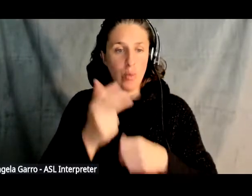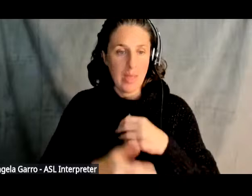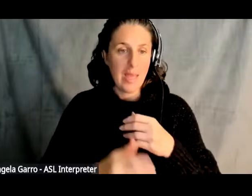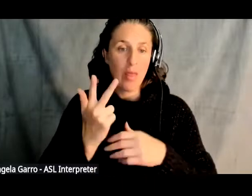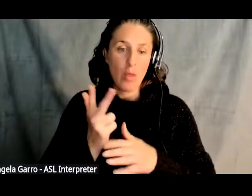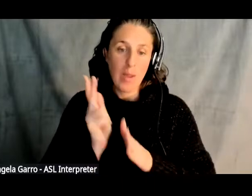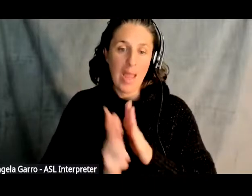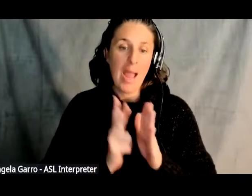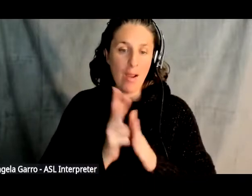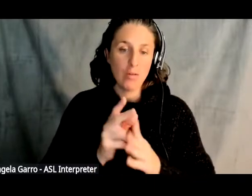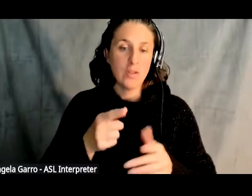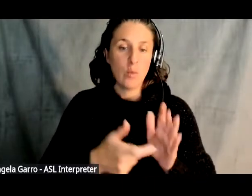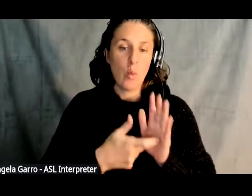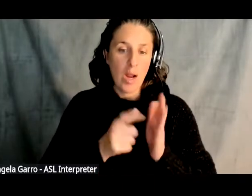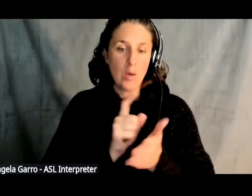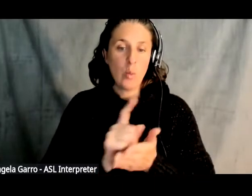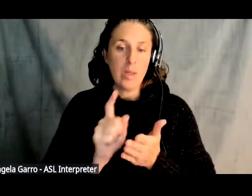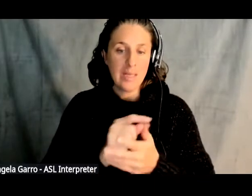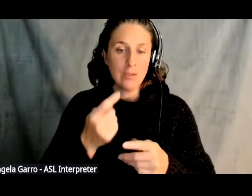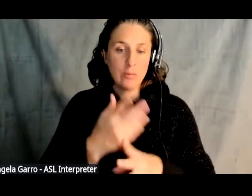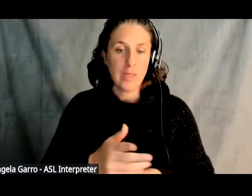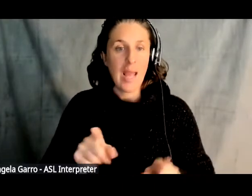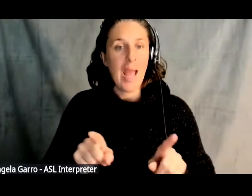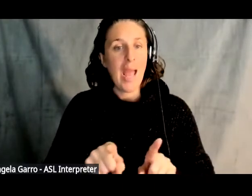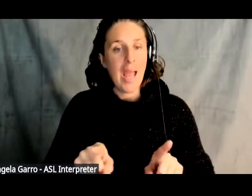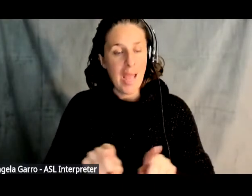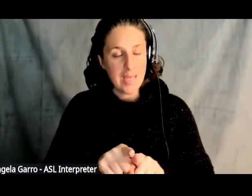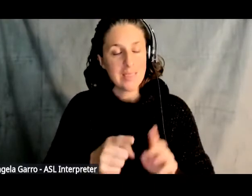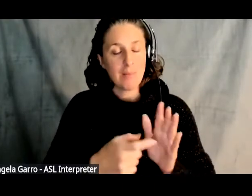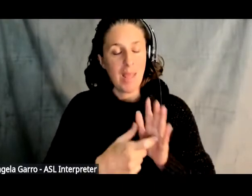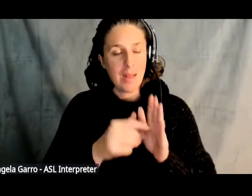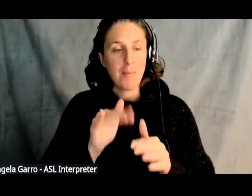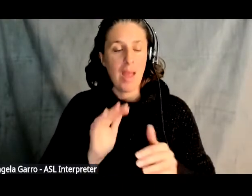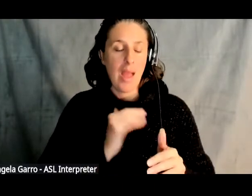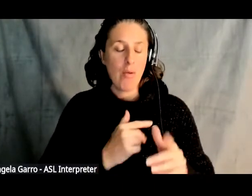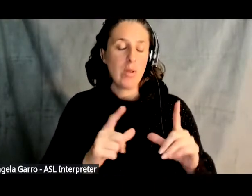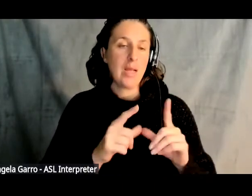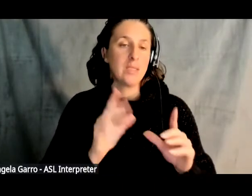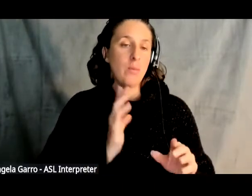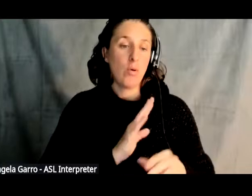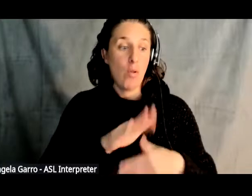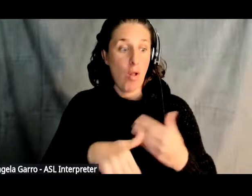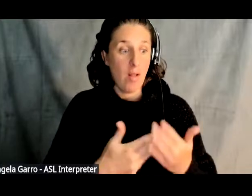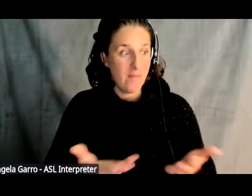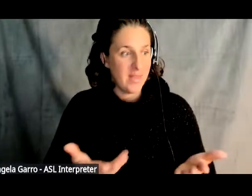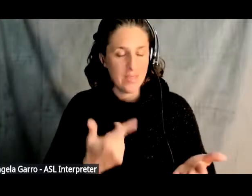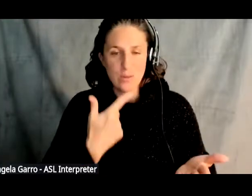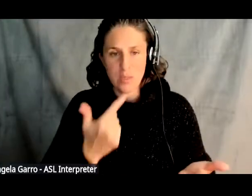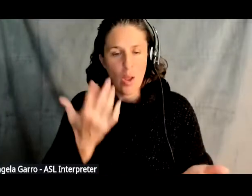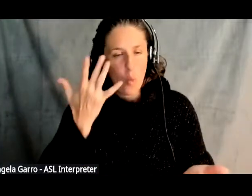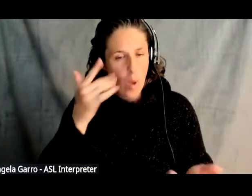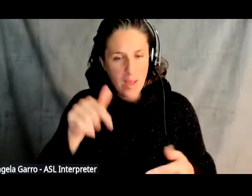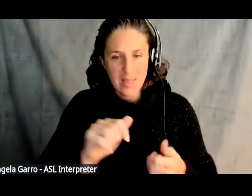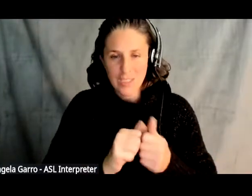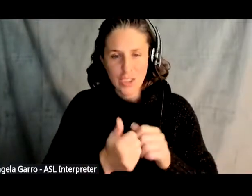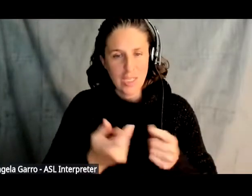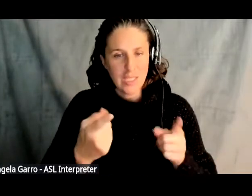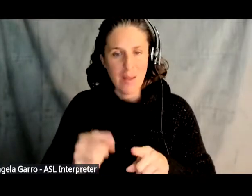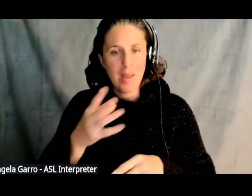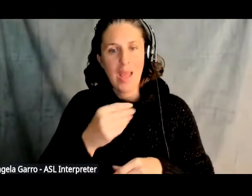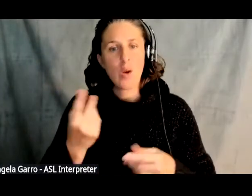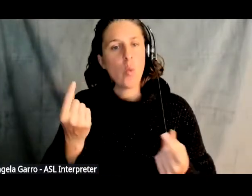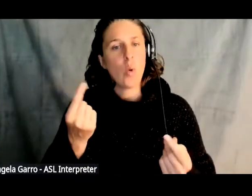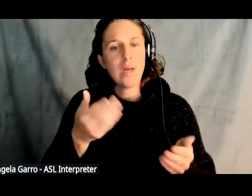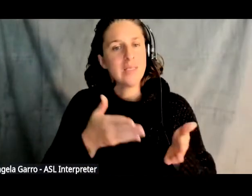weekly supervision as mandated by our licensing board. All of this is to say, why is this change happening and what is the